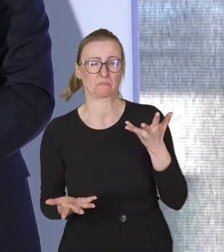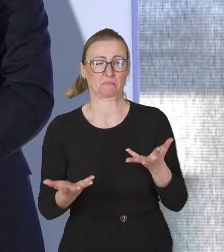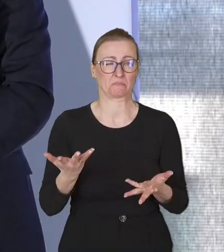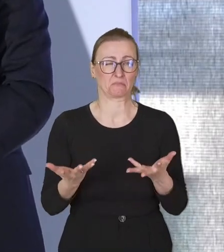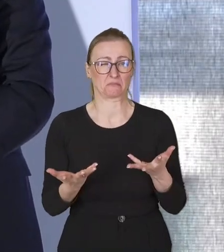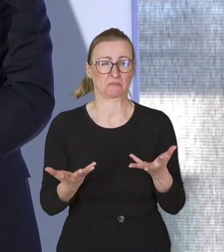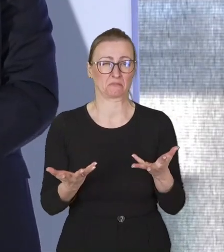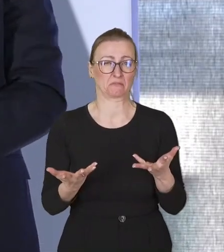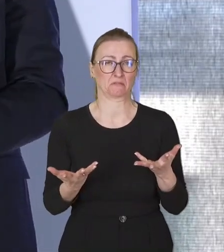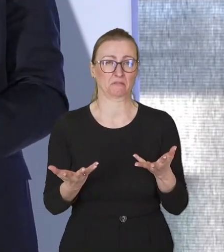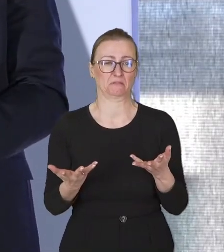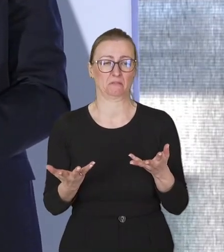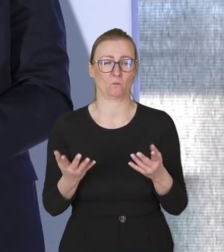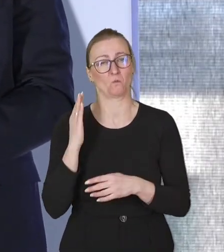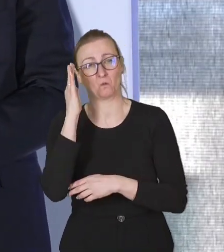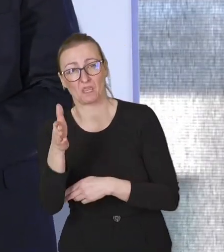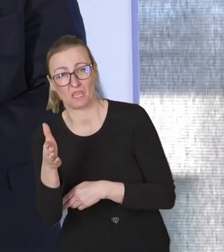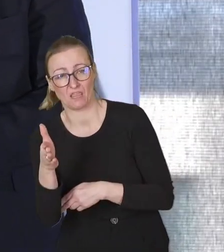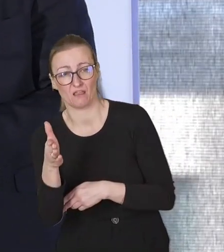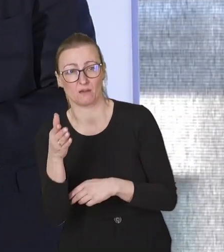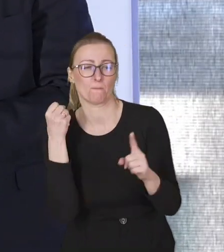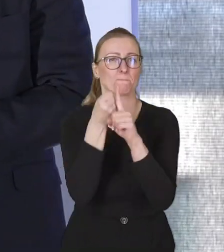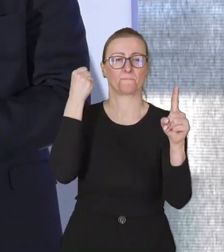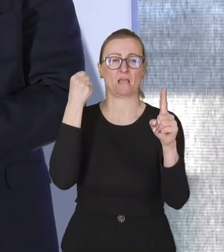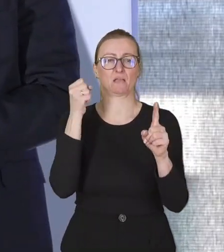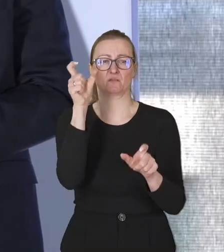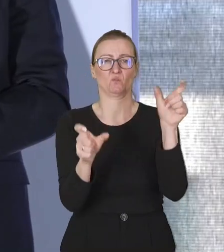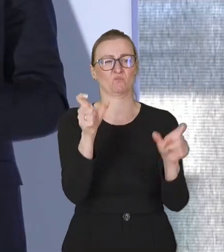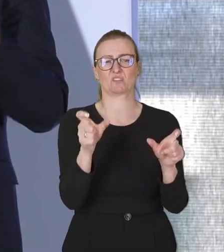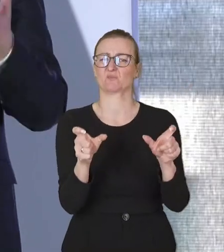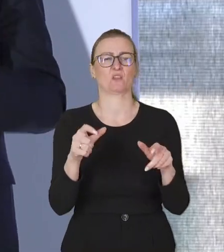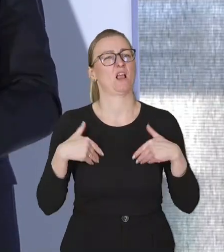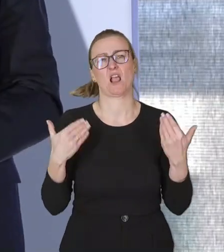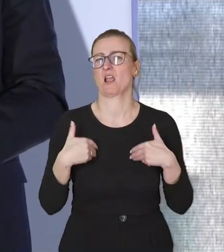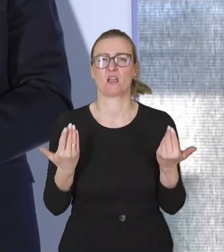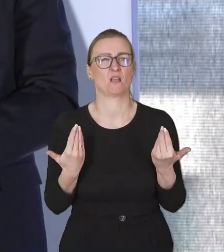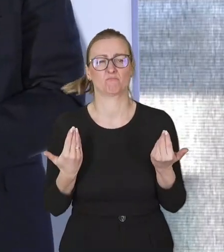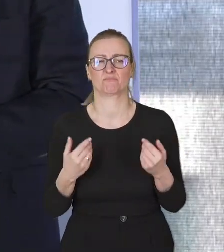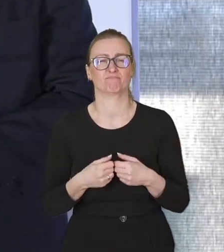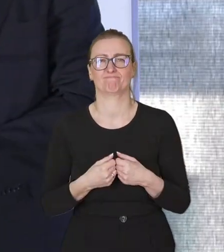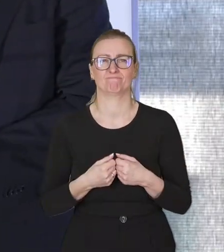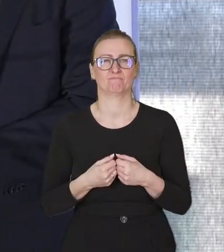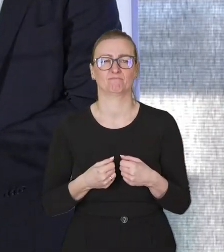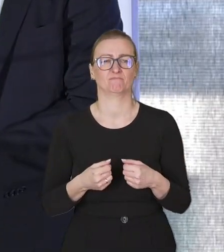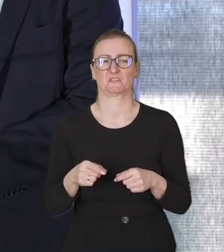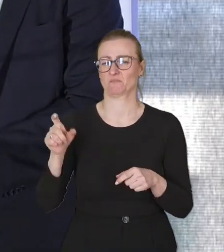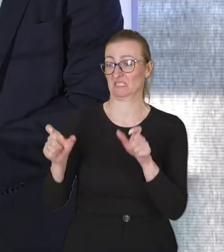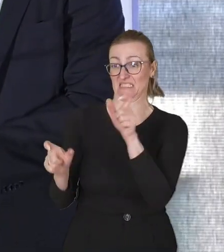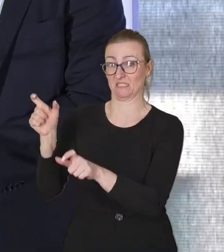and distancing citizens of the European Union from this big idea.